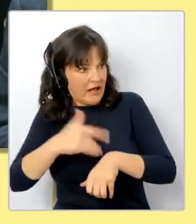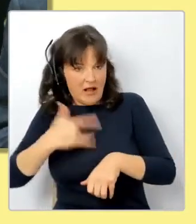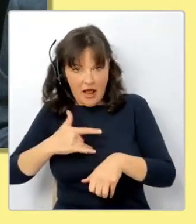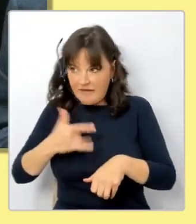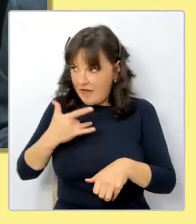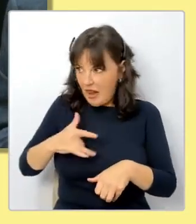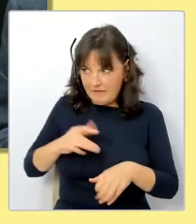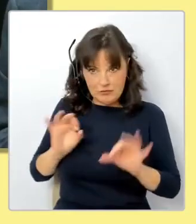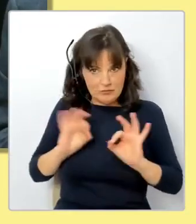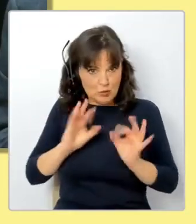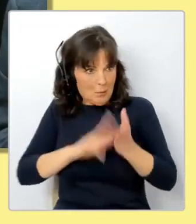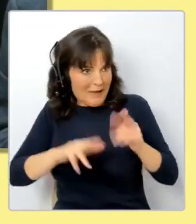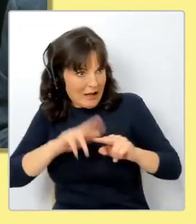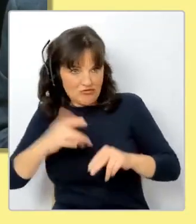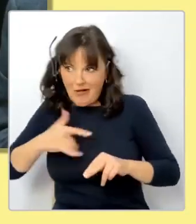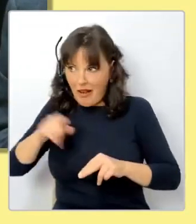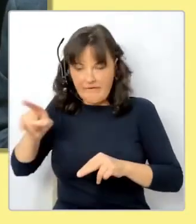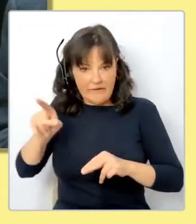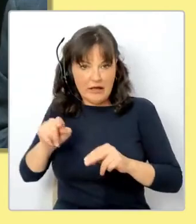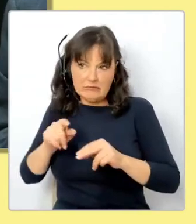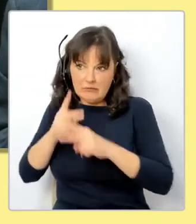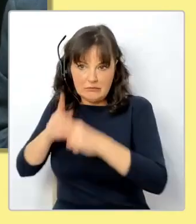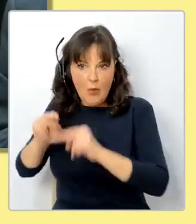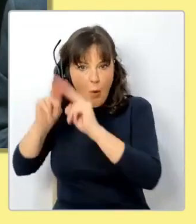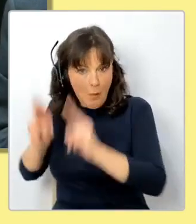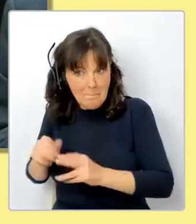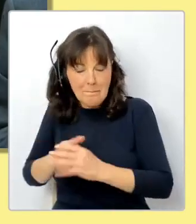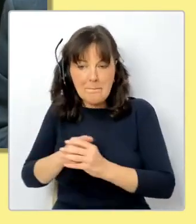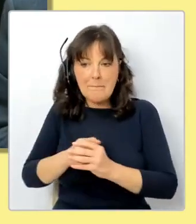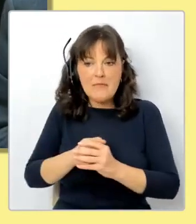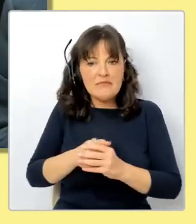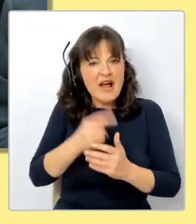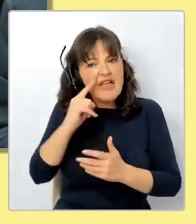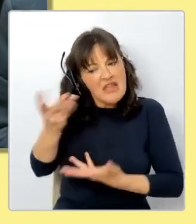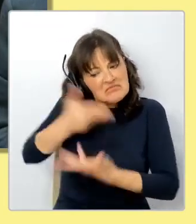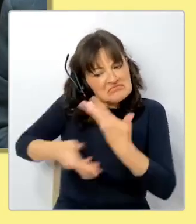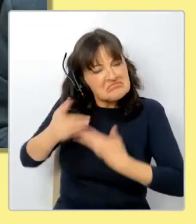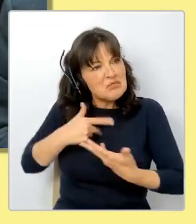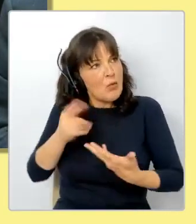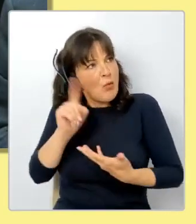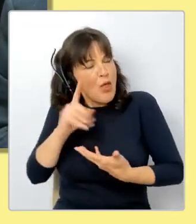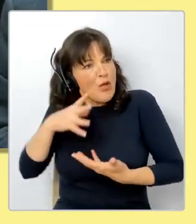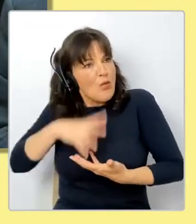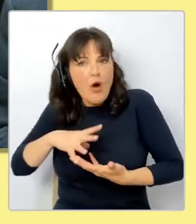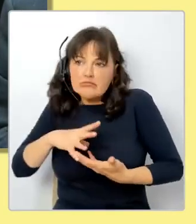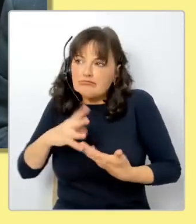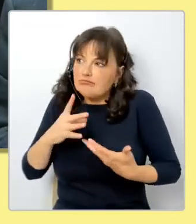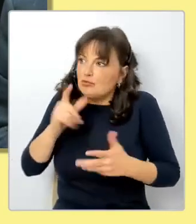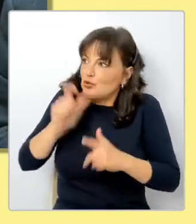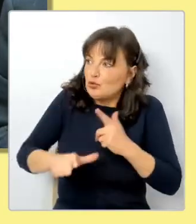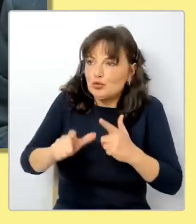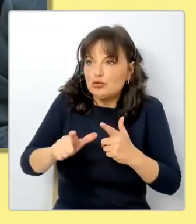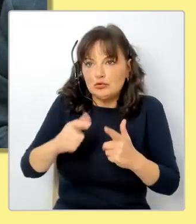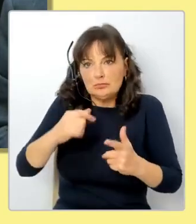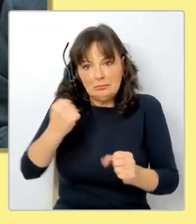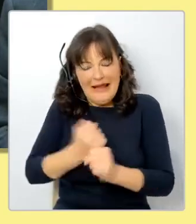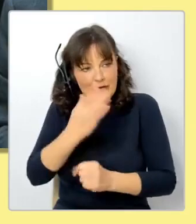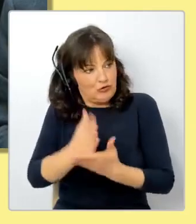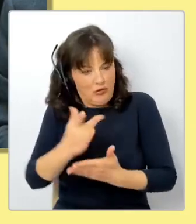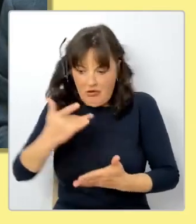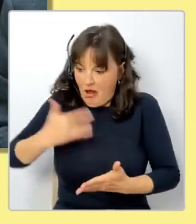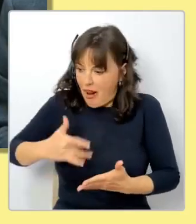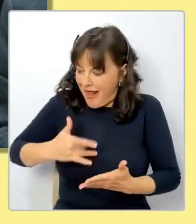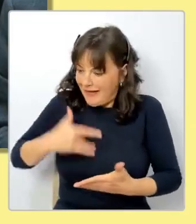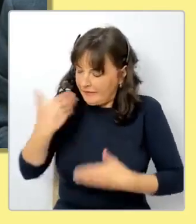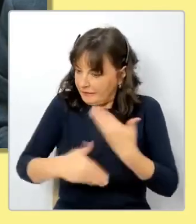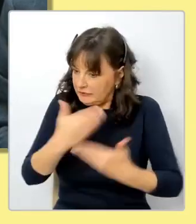extra support that they rightly needed in order to make a success of their lives. And so I think there's definitely more we could be doing on that in terms of